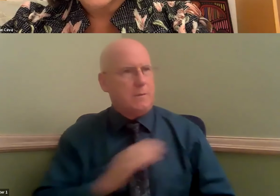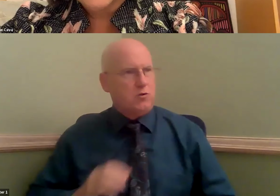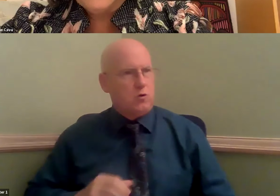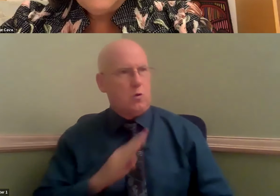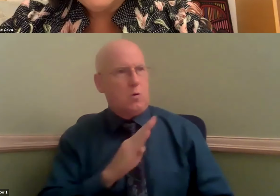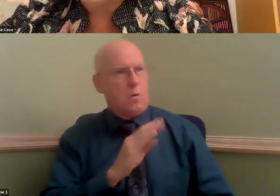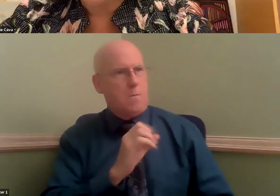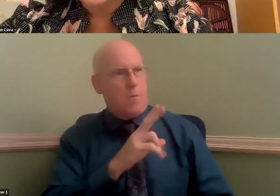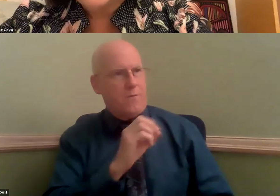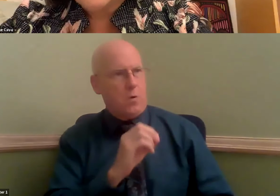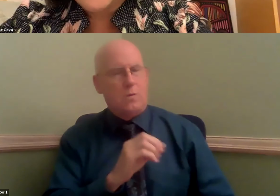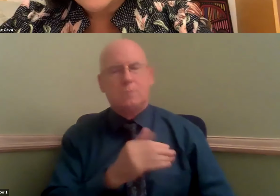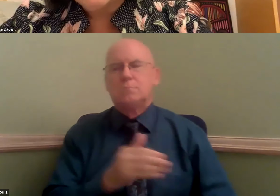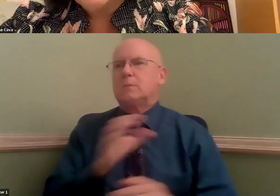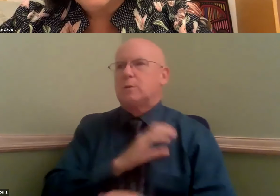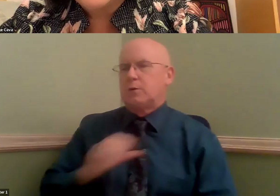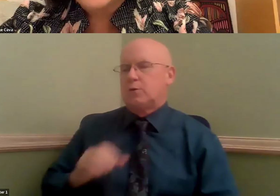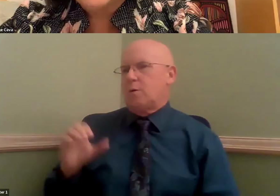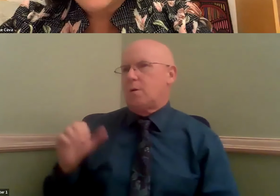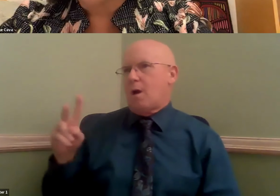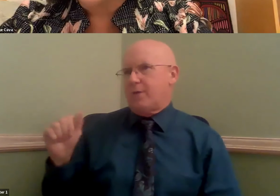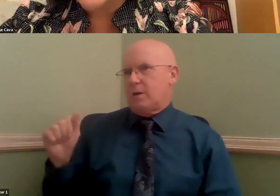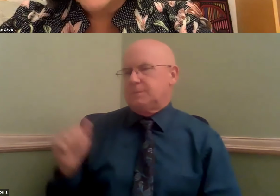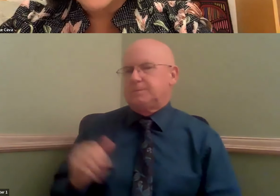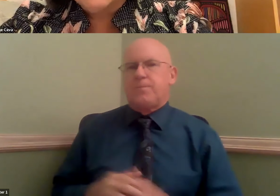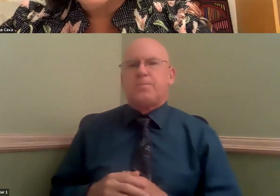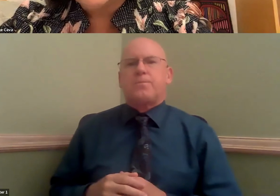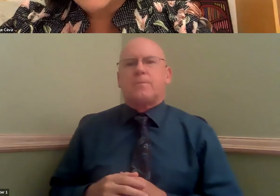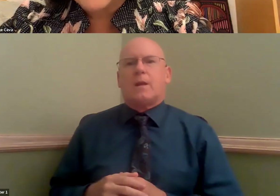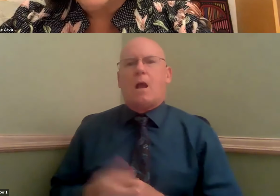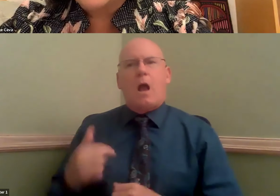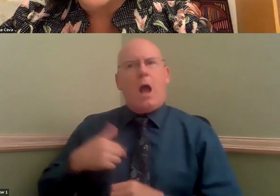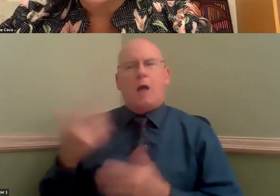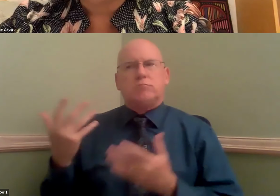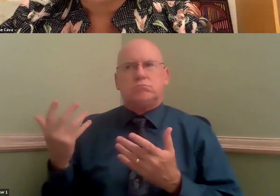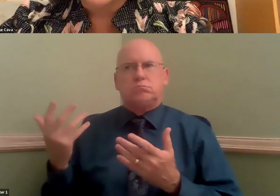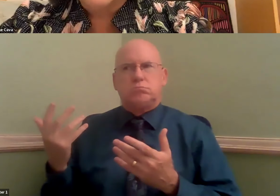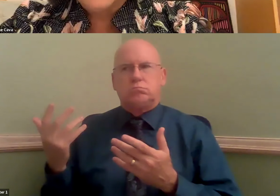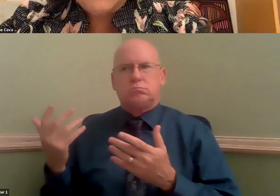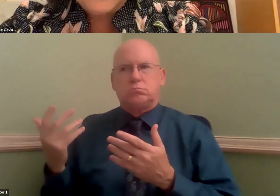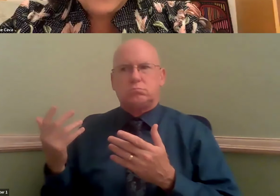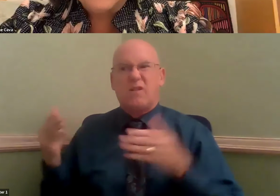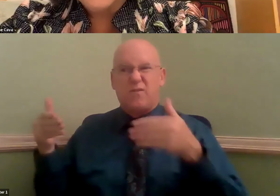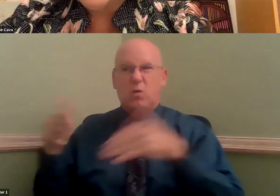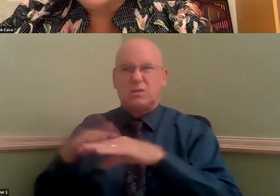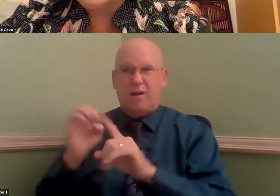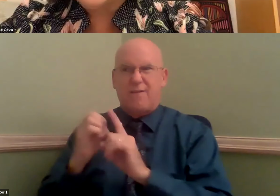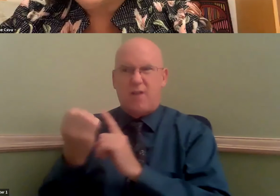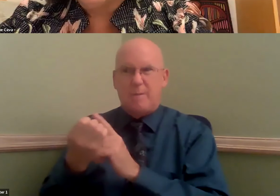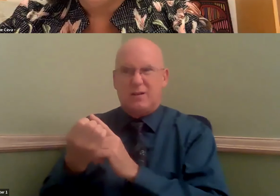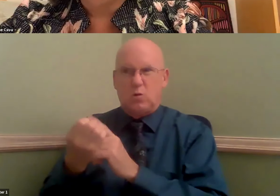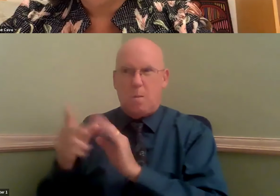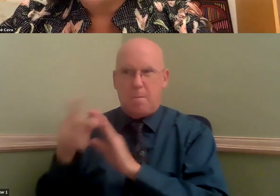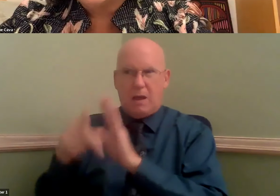please. Thank you. So I have been at the forefront of environmental policies at the County Commission.